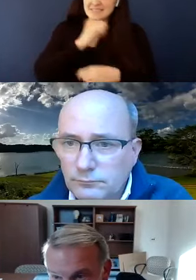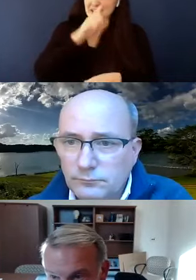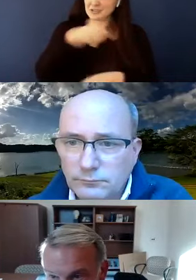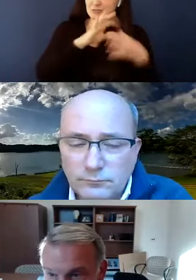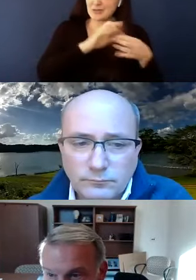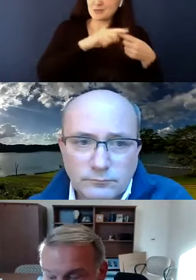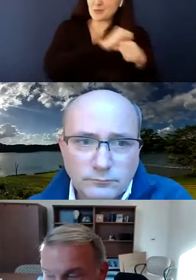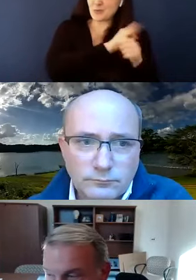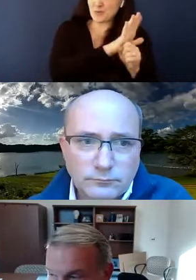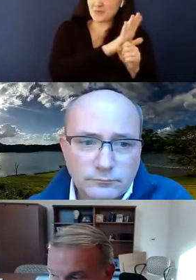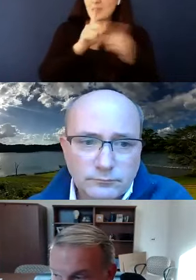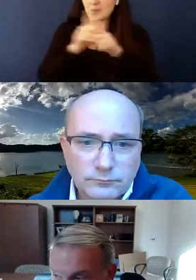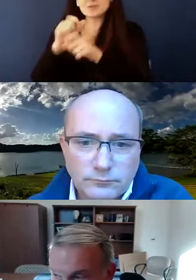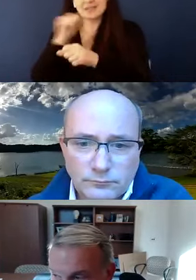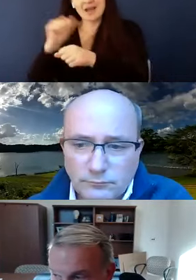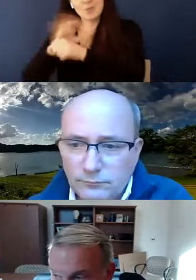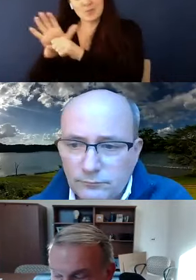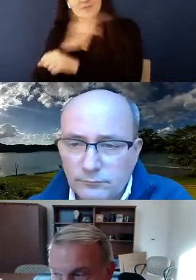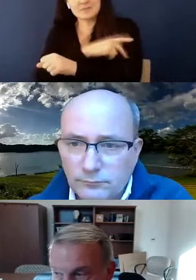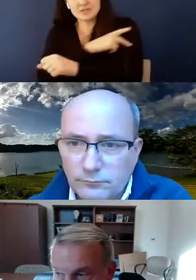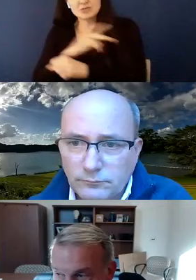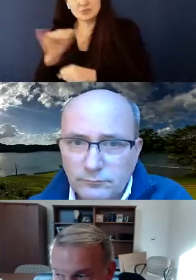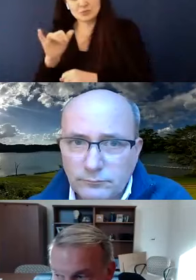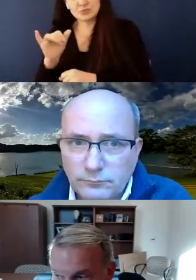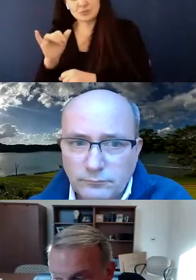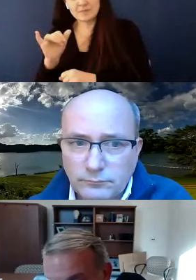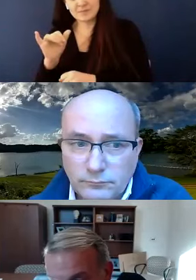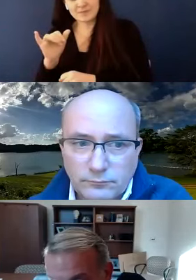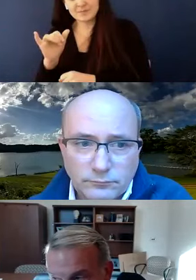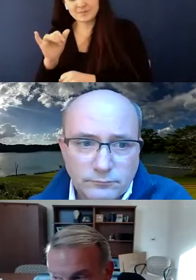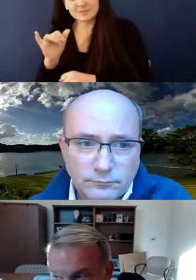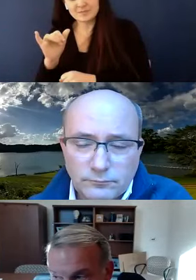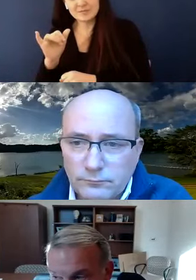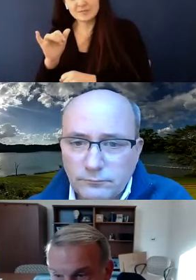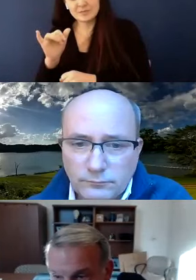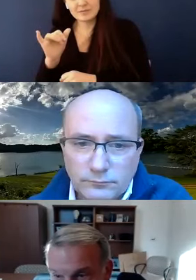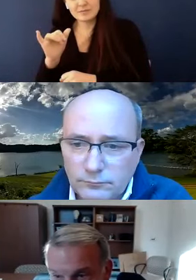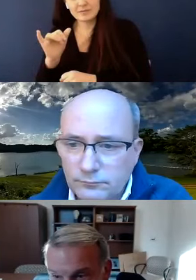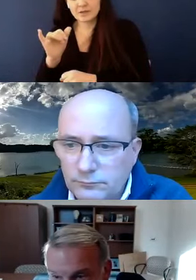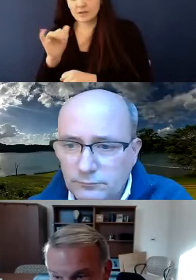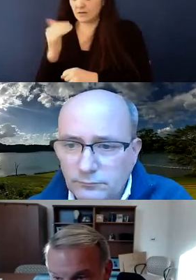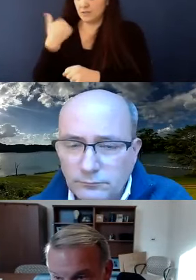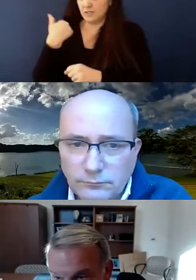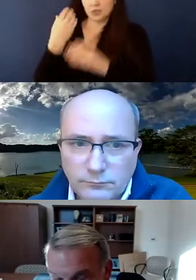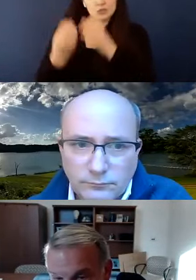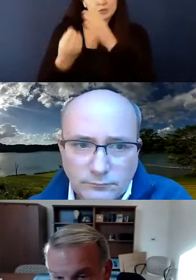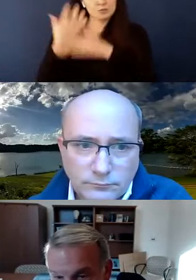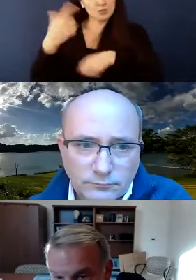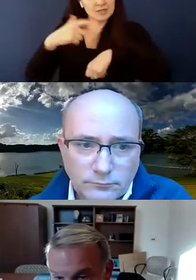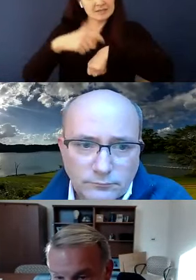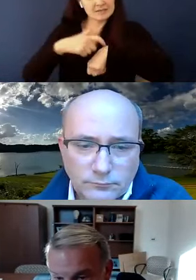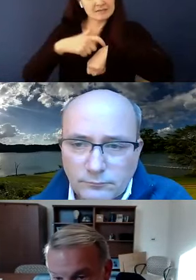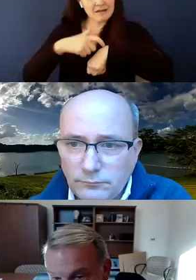COVID, but also non-COVID care. And the deaths that occurred in the spring, or the